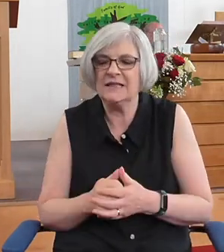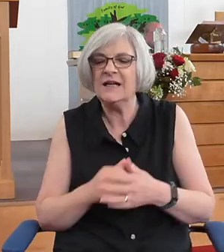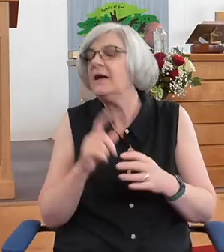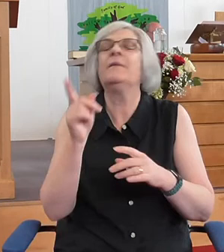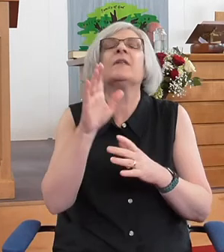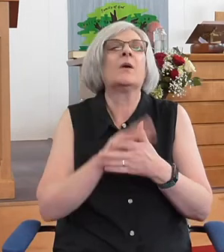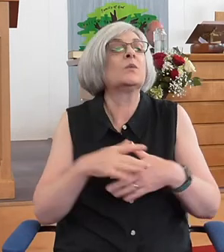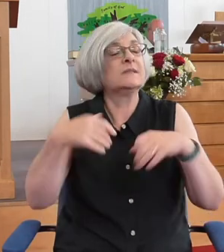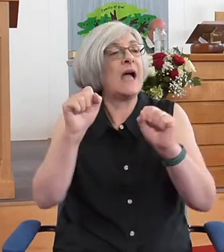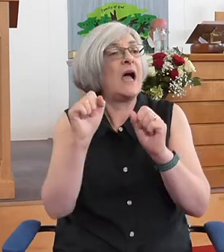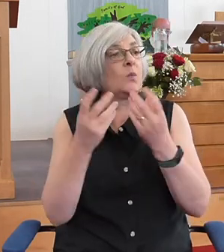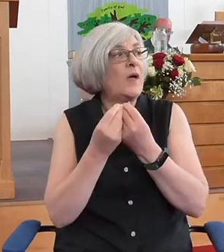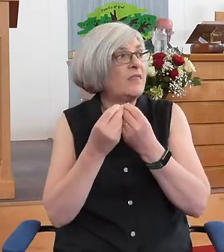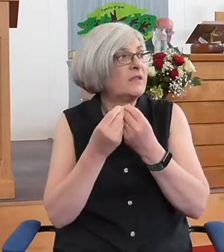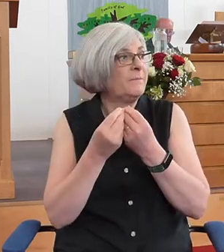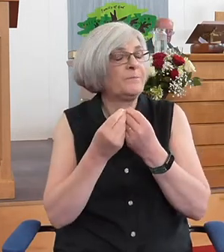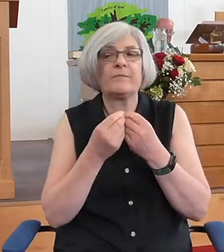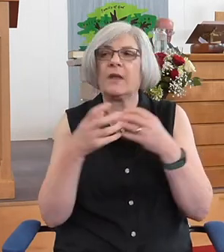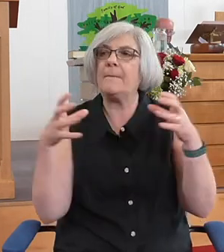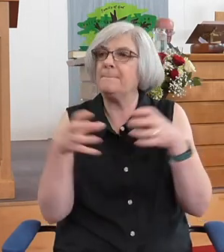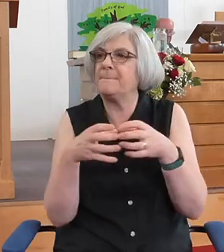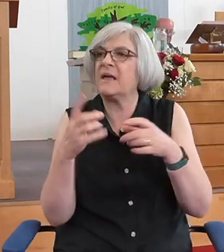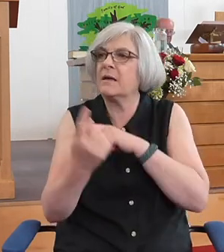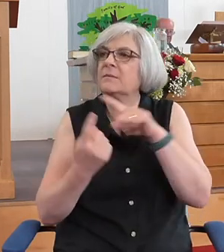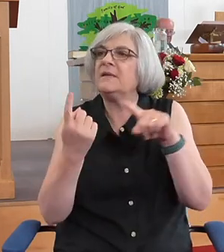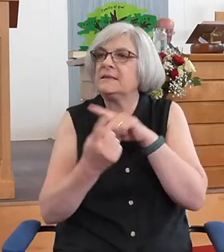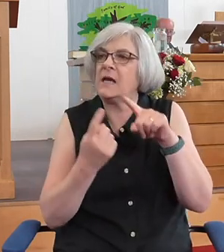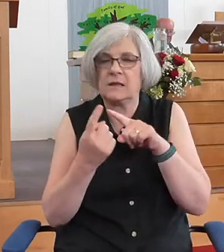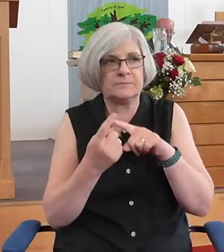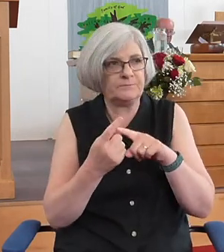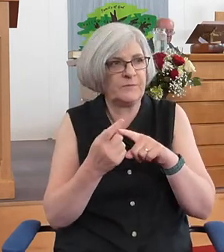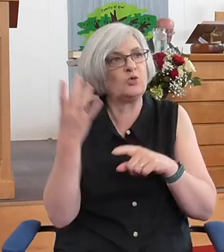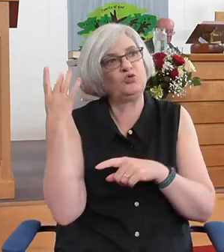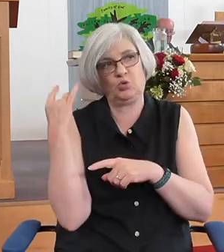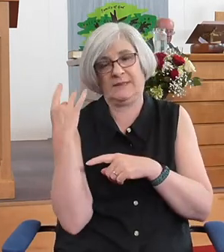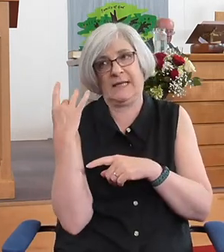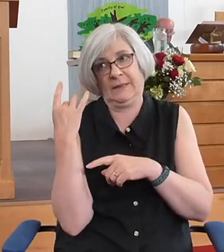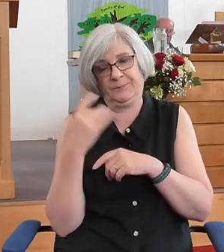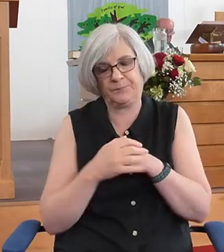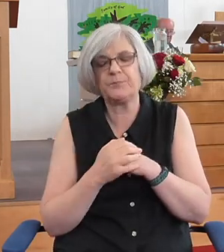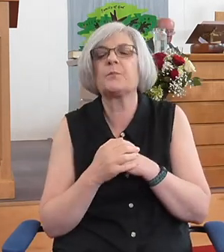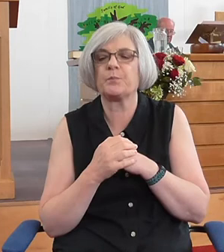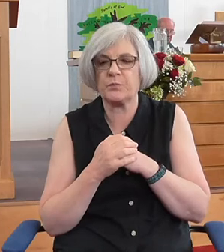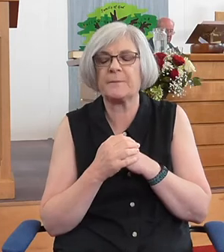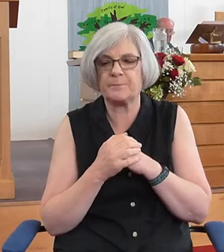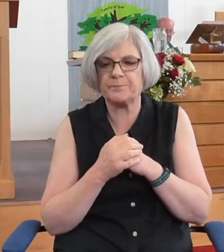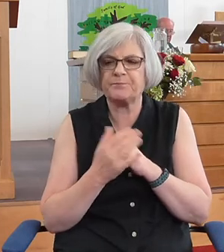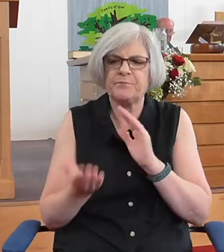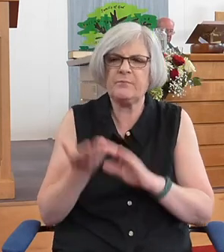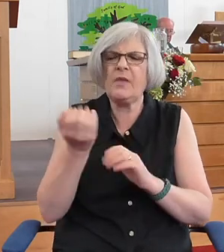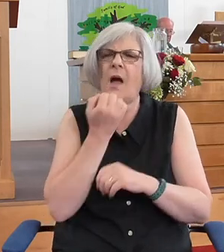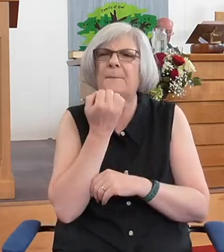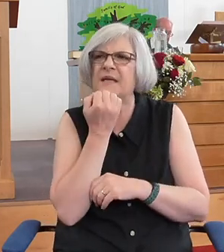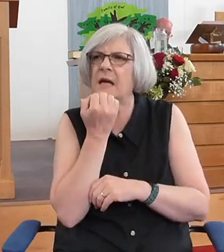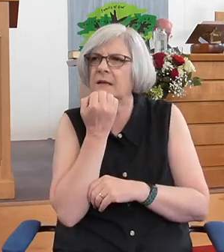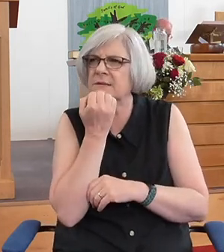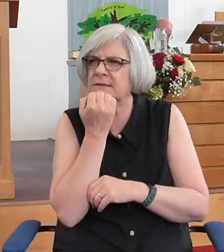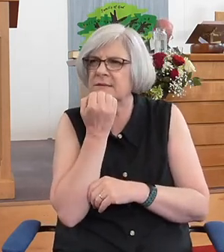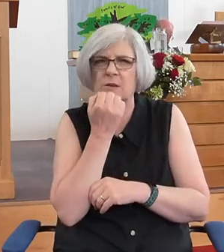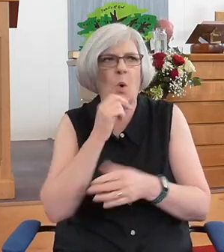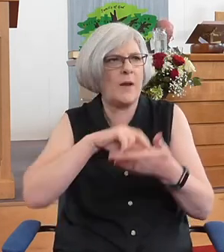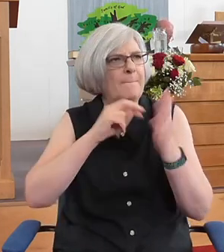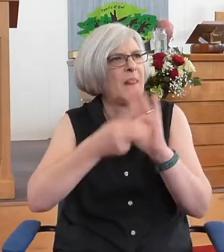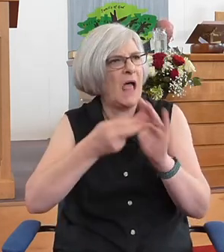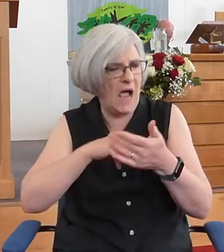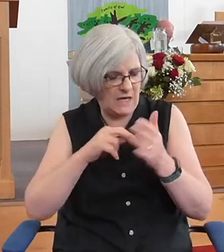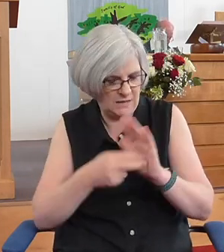we'll start with we had a kit session on Tuesday night, and the update on the mission planning